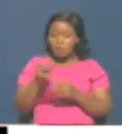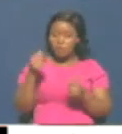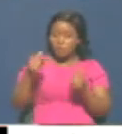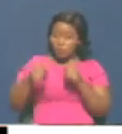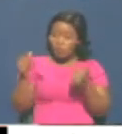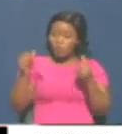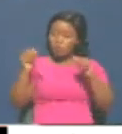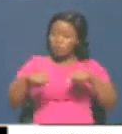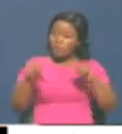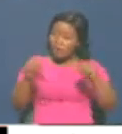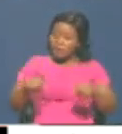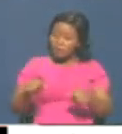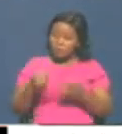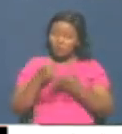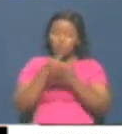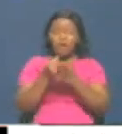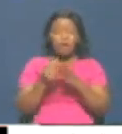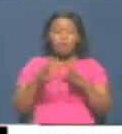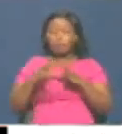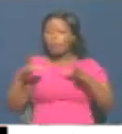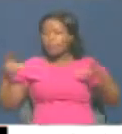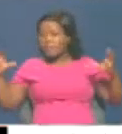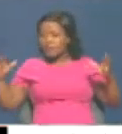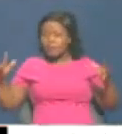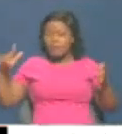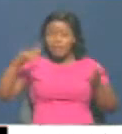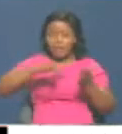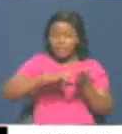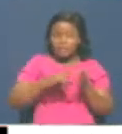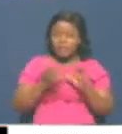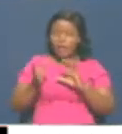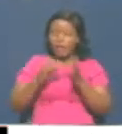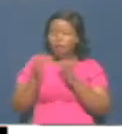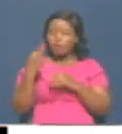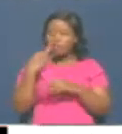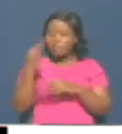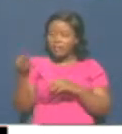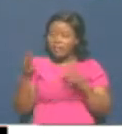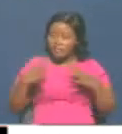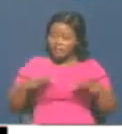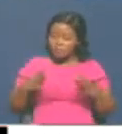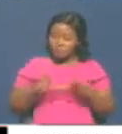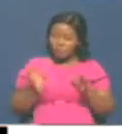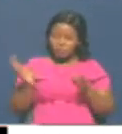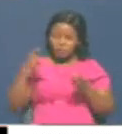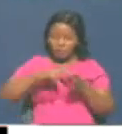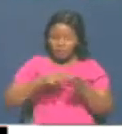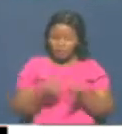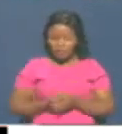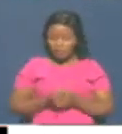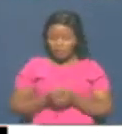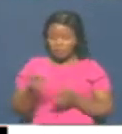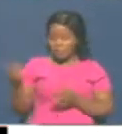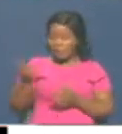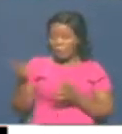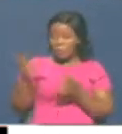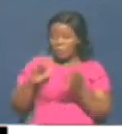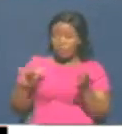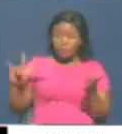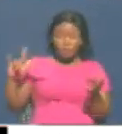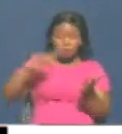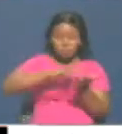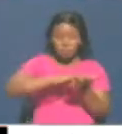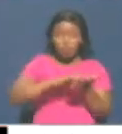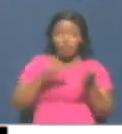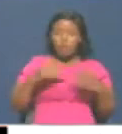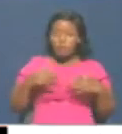to handle bigger aircrafts of up to 300 passengers capacity. Ukunda and Manda airports will have their names